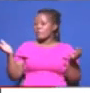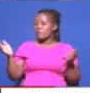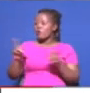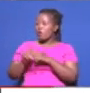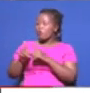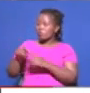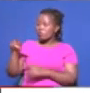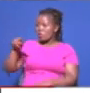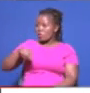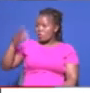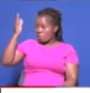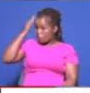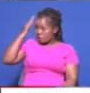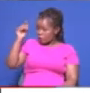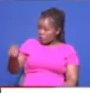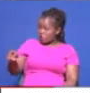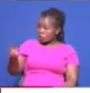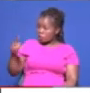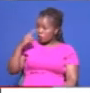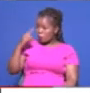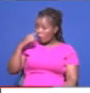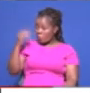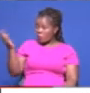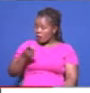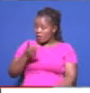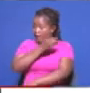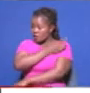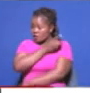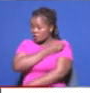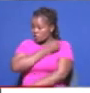kwa daktari Dr. Mutai. Na